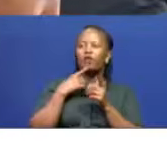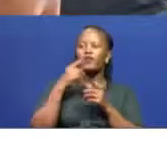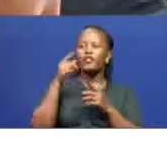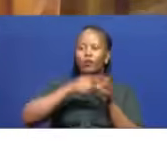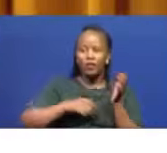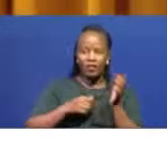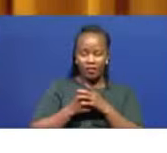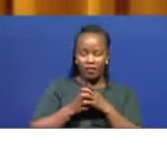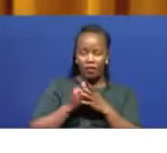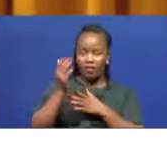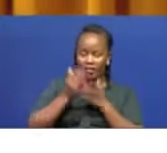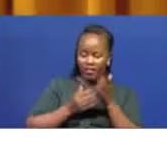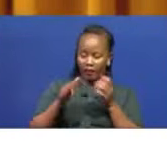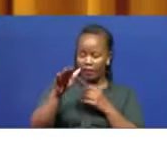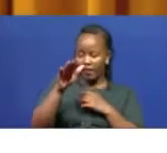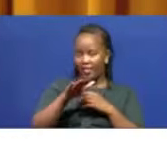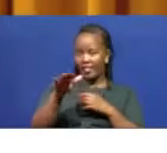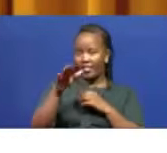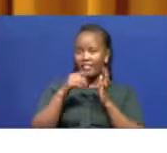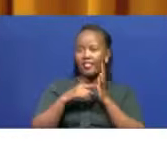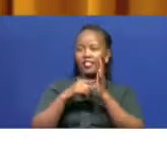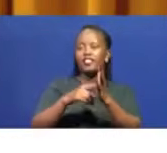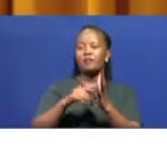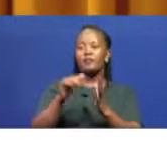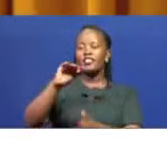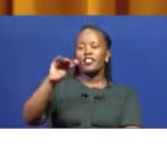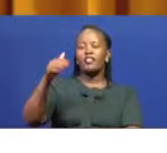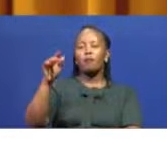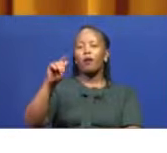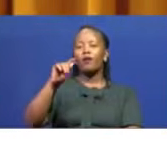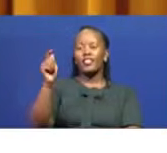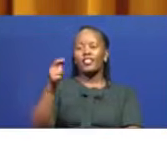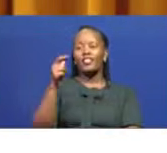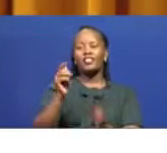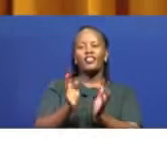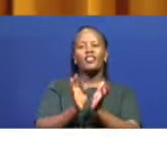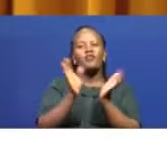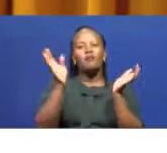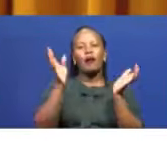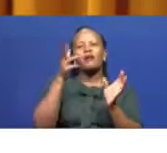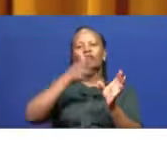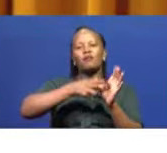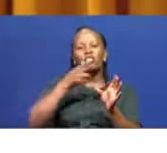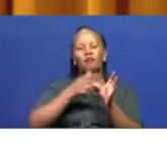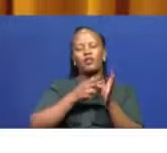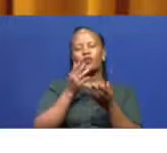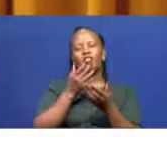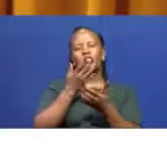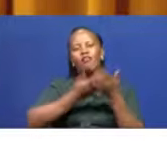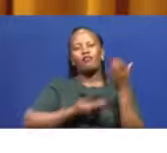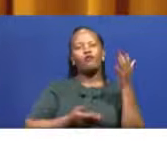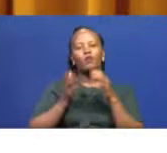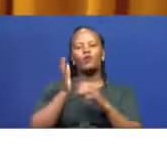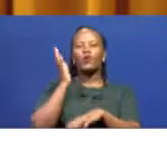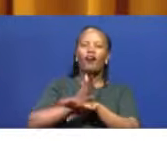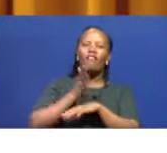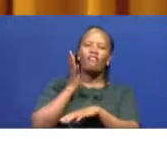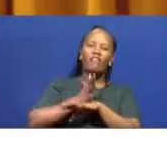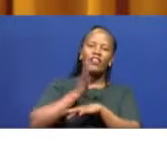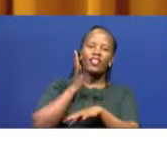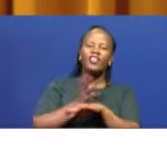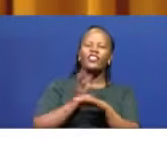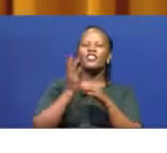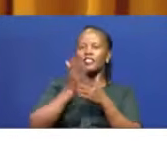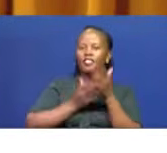some areas, especially in Mount Kenya, public participation forms were faulty. There were incidents of